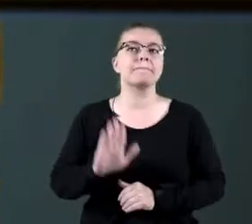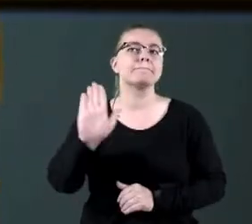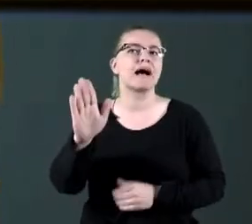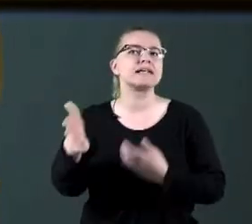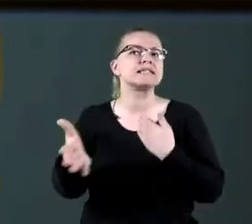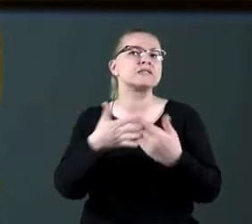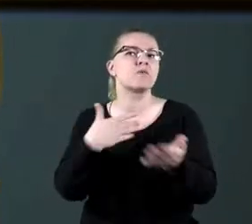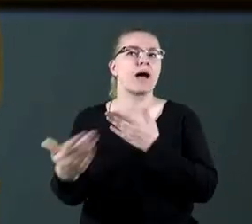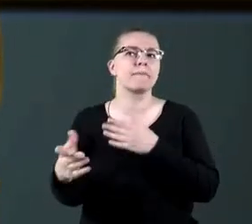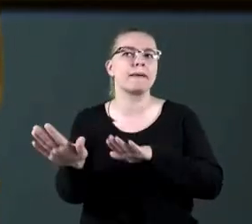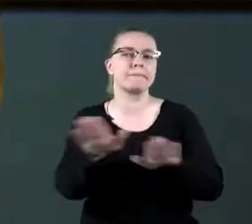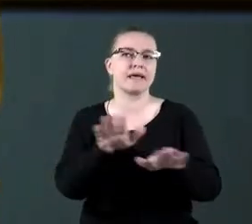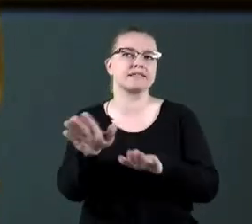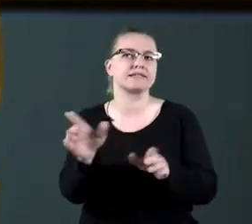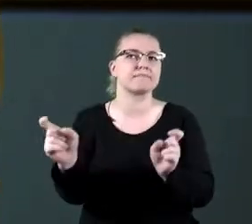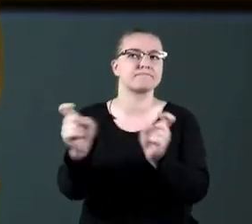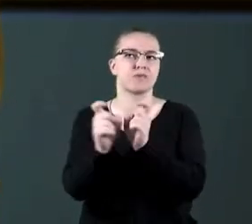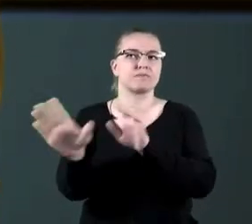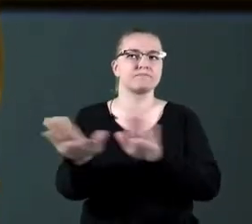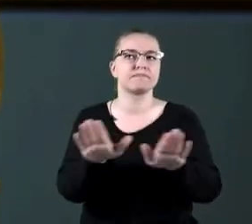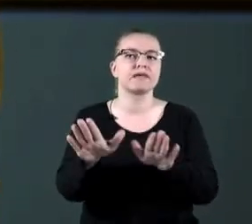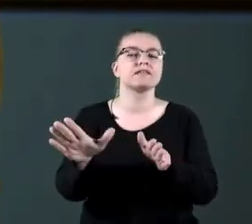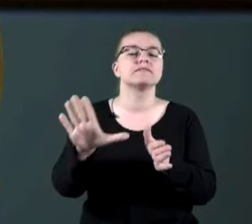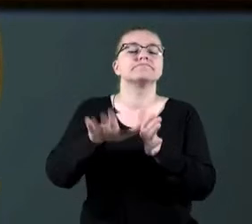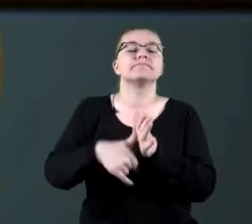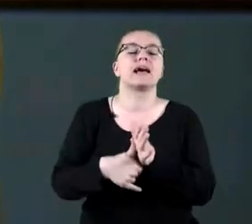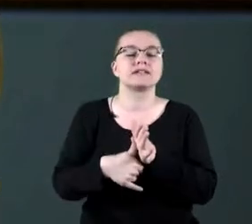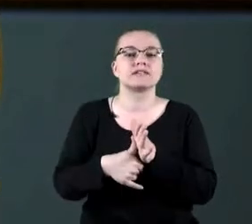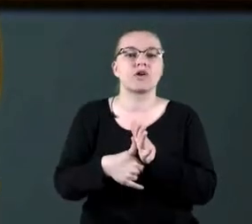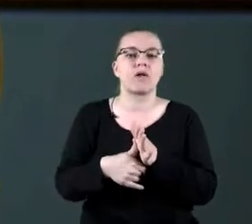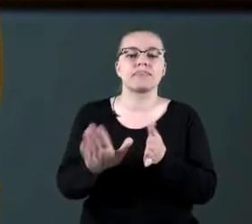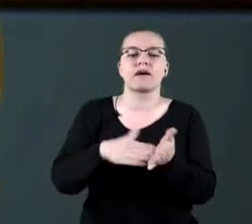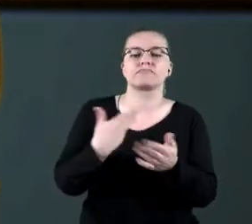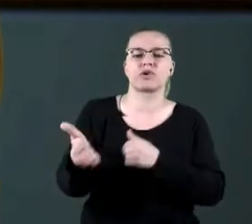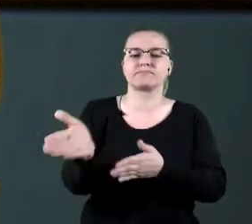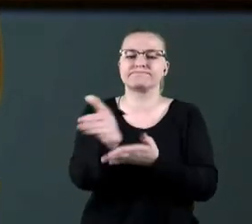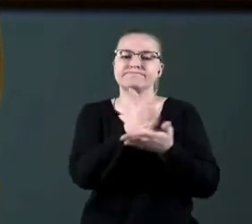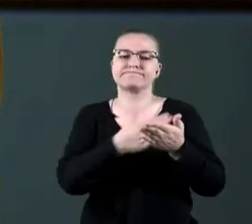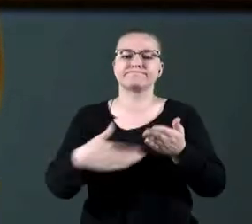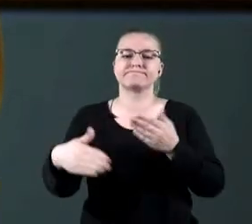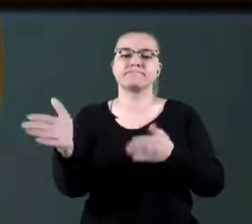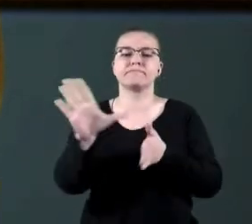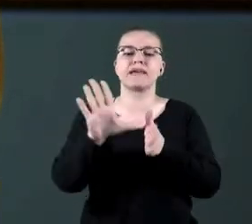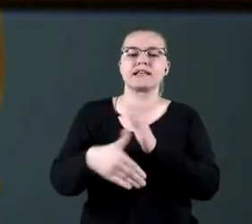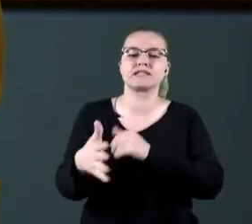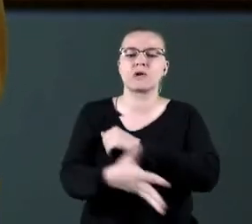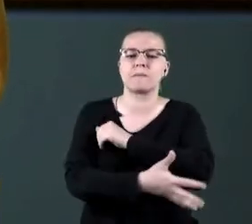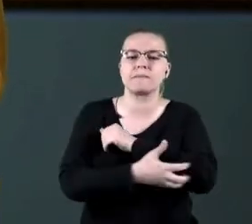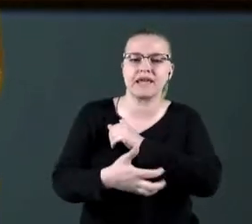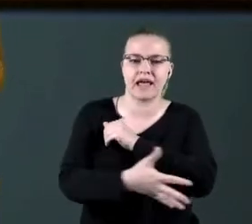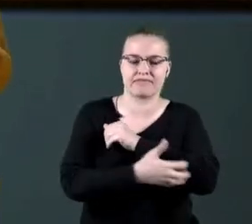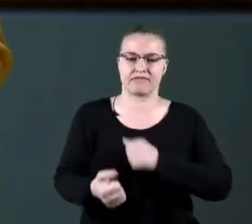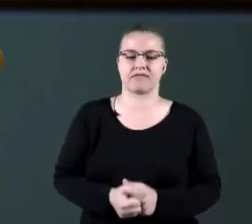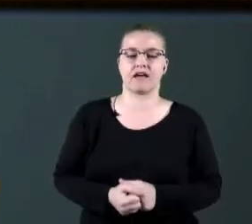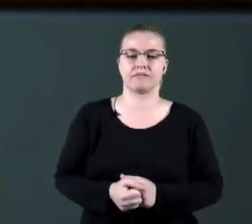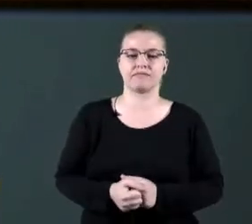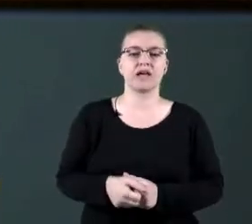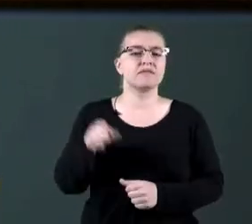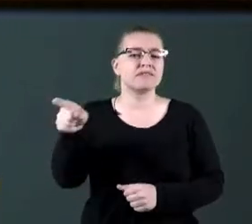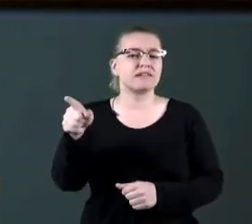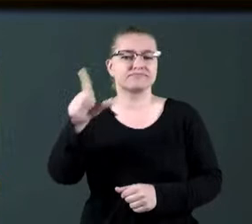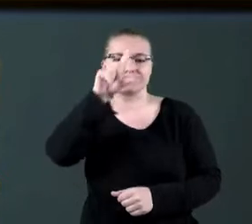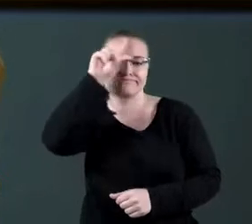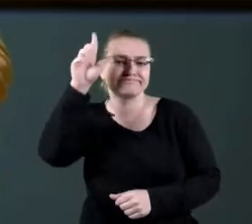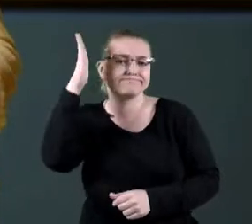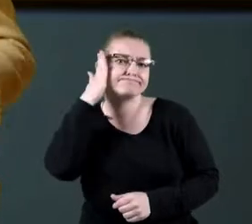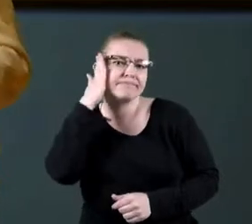that disproportionately suffer from the impacts of climate change and natural disaster. So it is a great